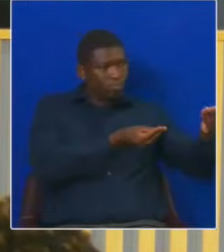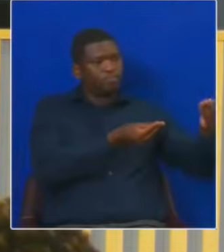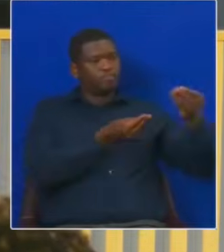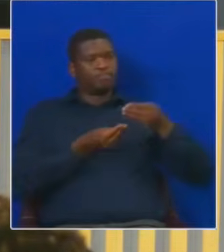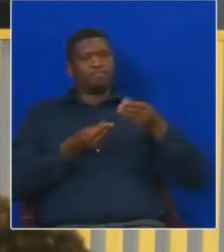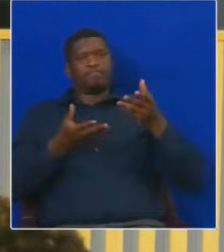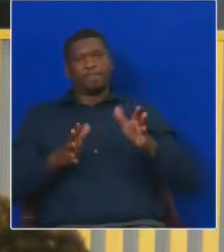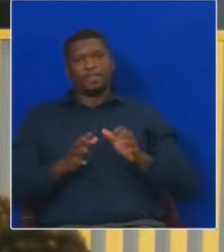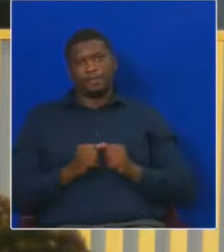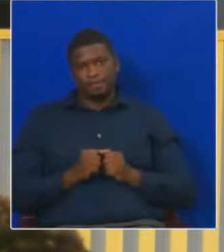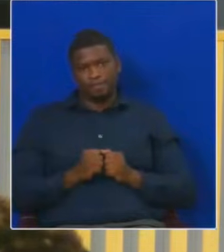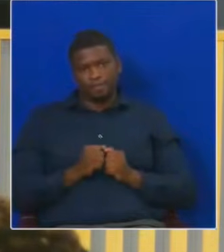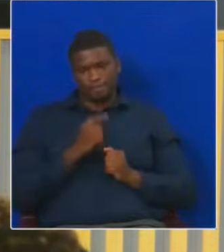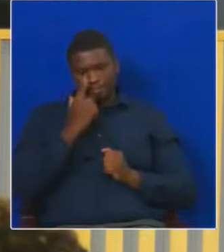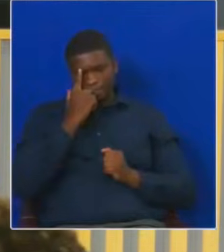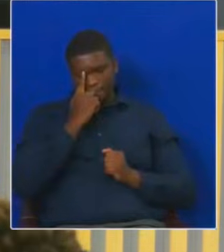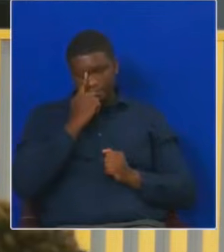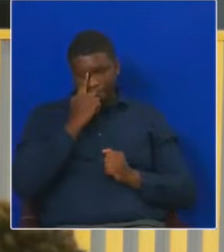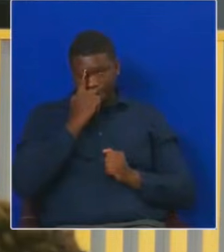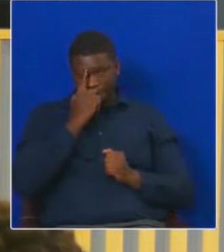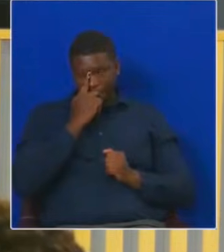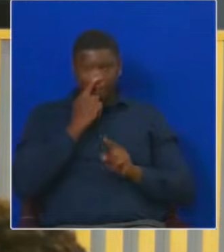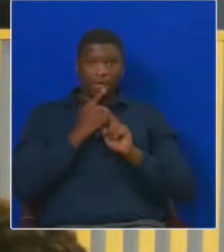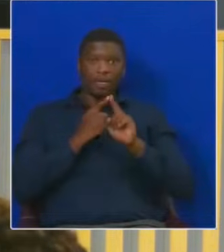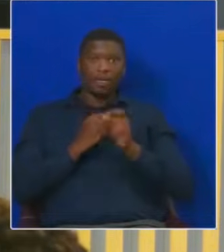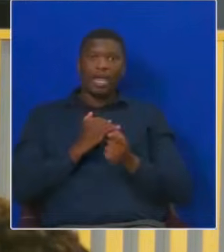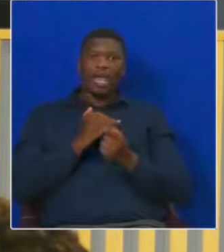was way after